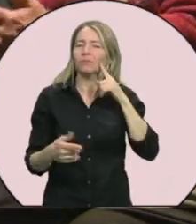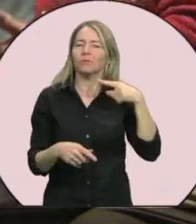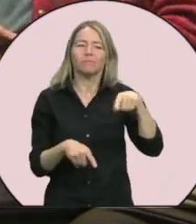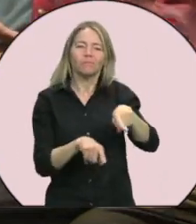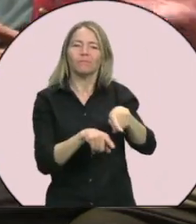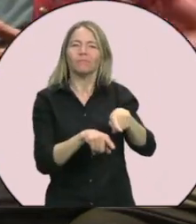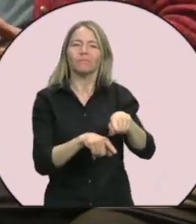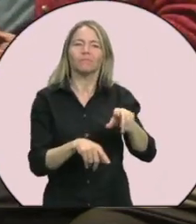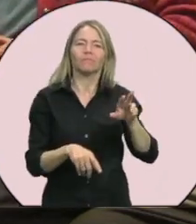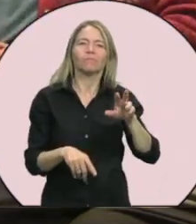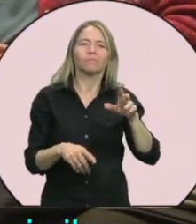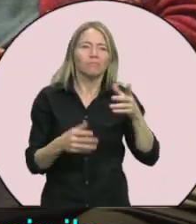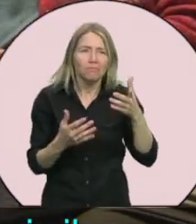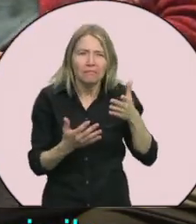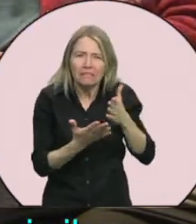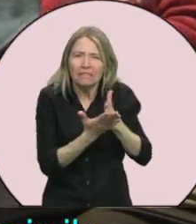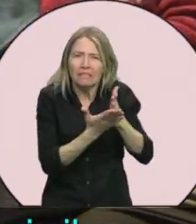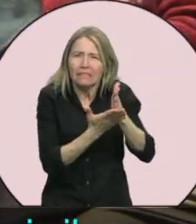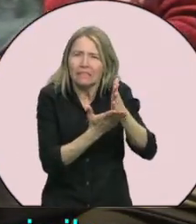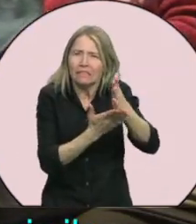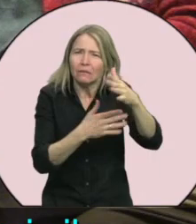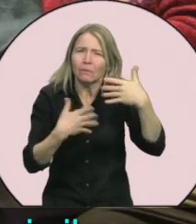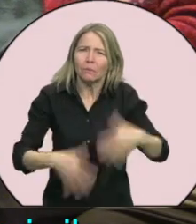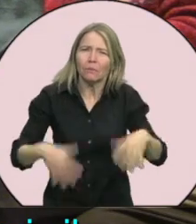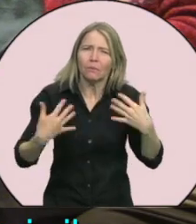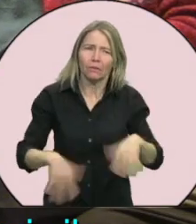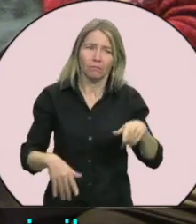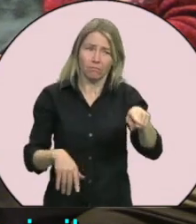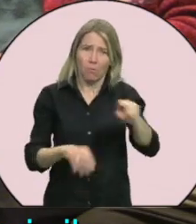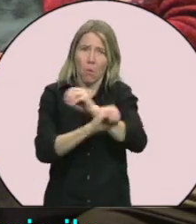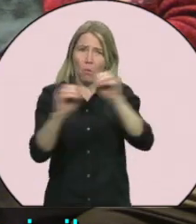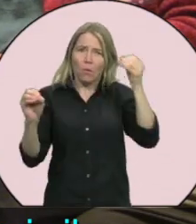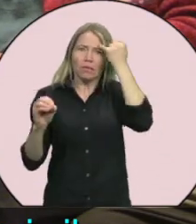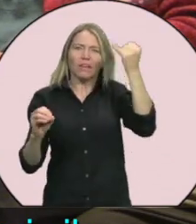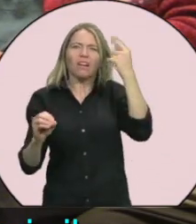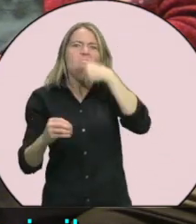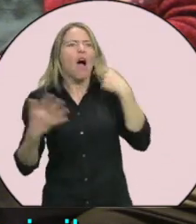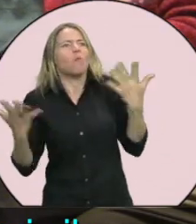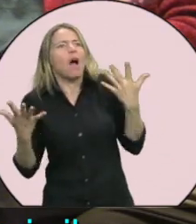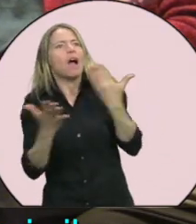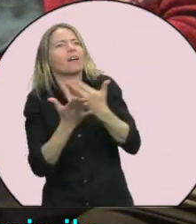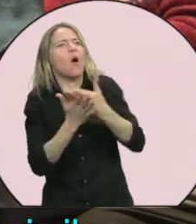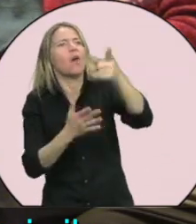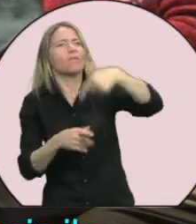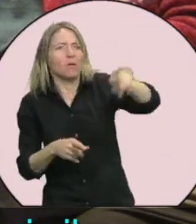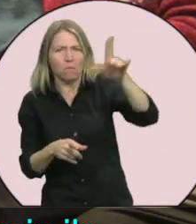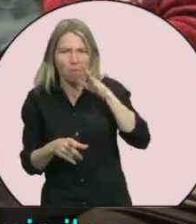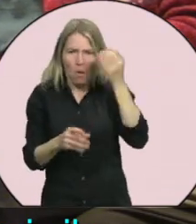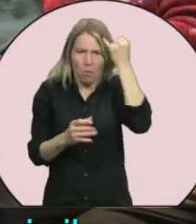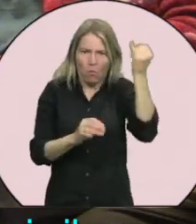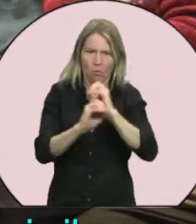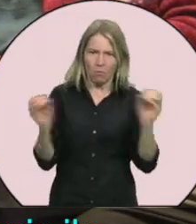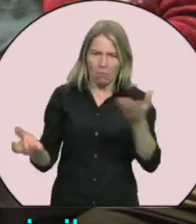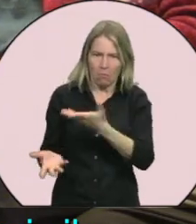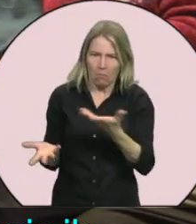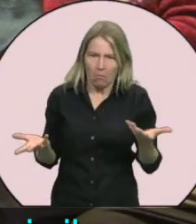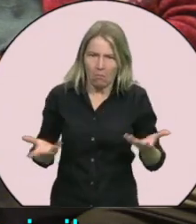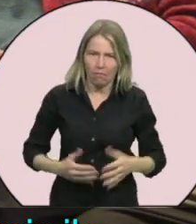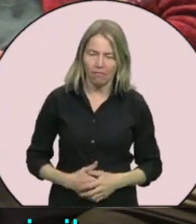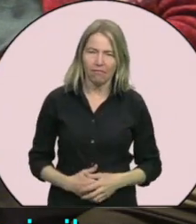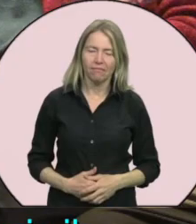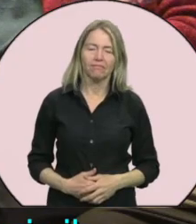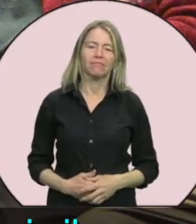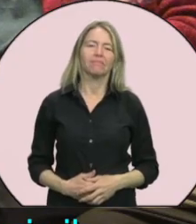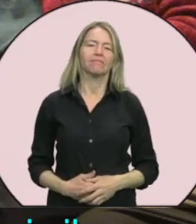same time worried. Very worried. Yeah. Yeah. She might go through all this hardship. Right. They had no idea what they were to